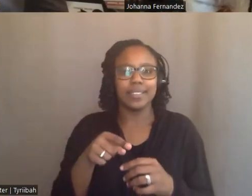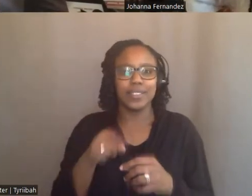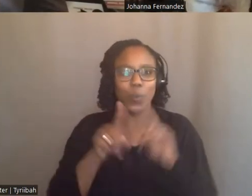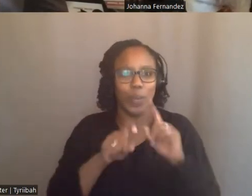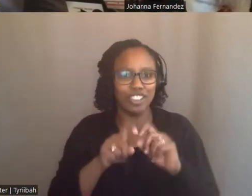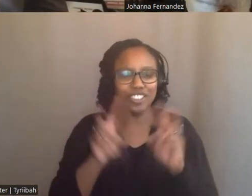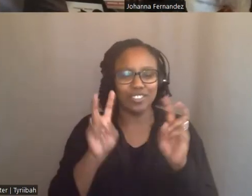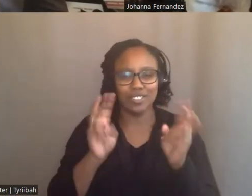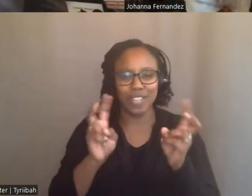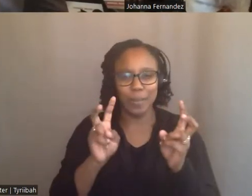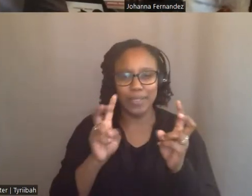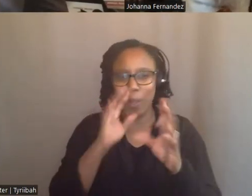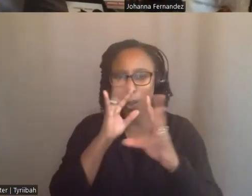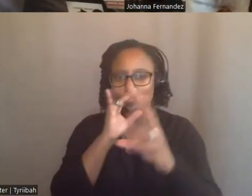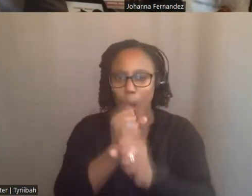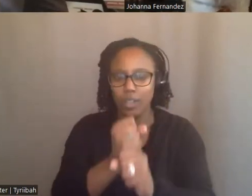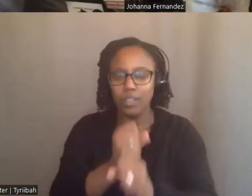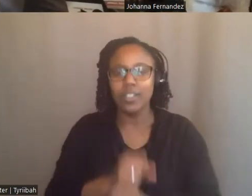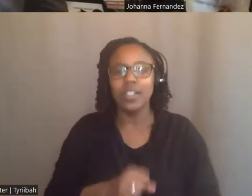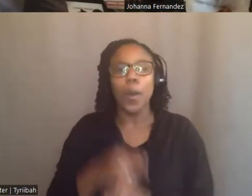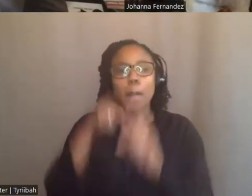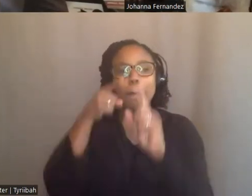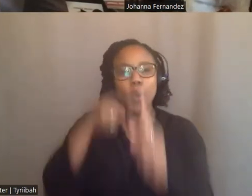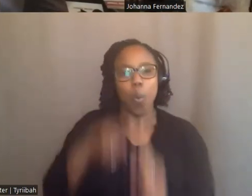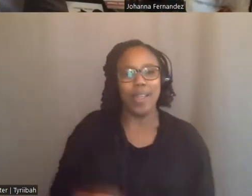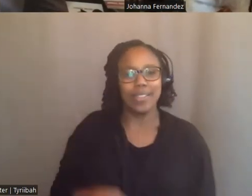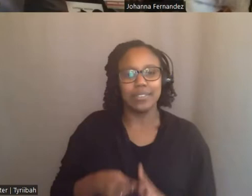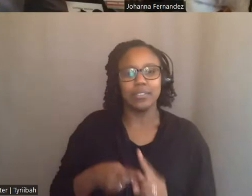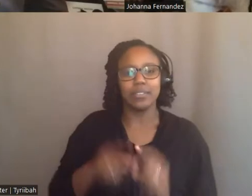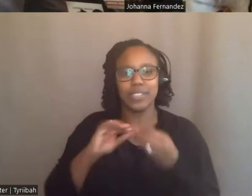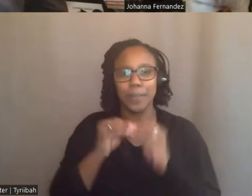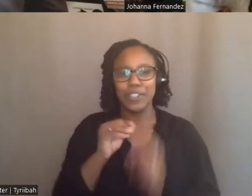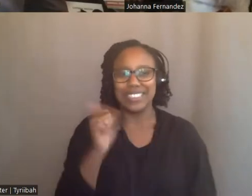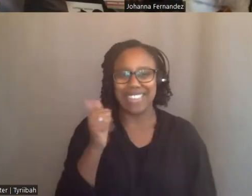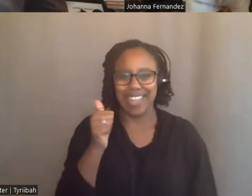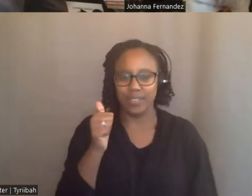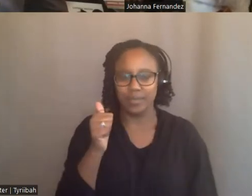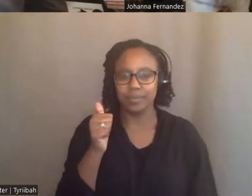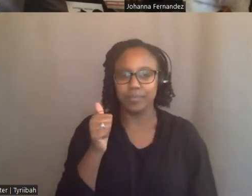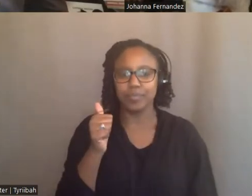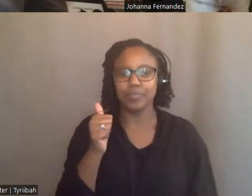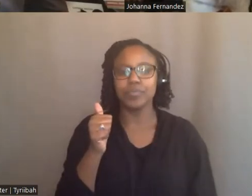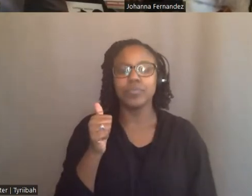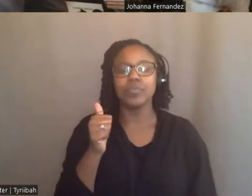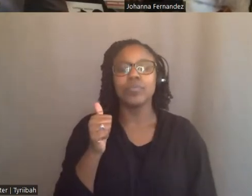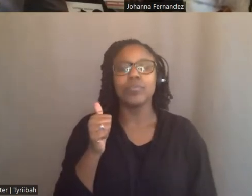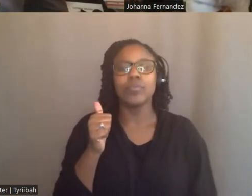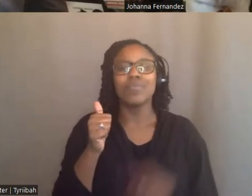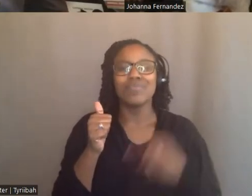That point number 10 also read,